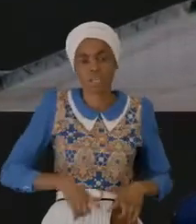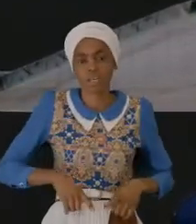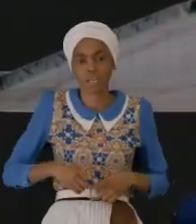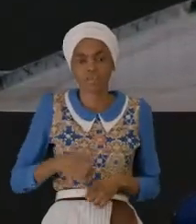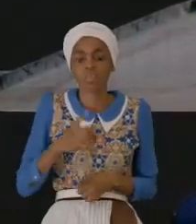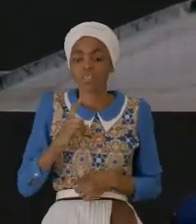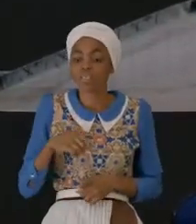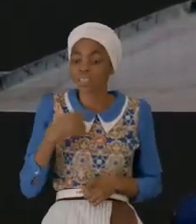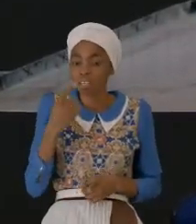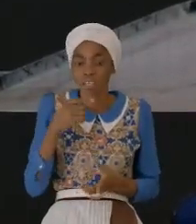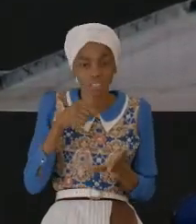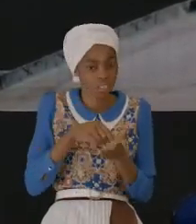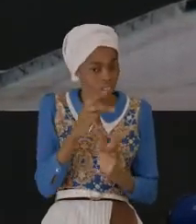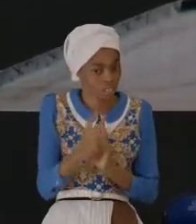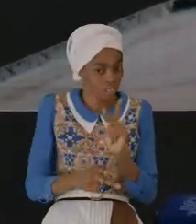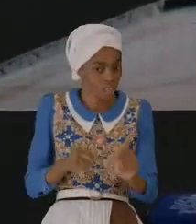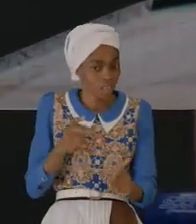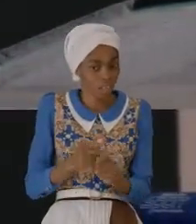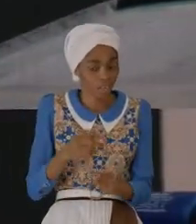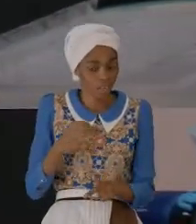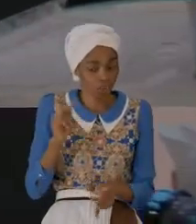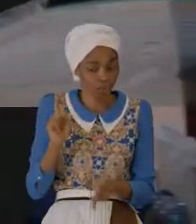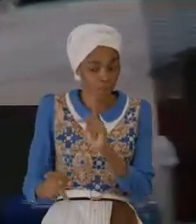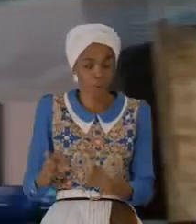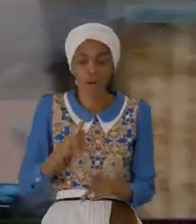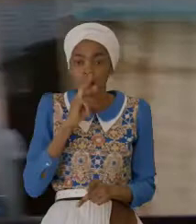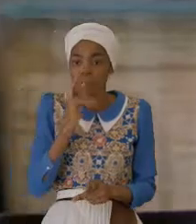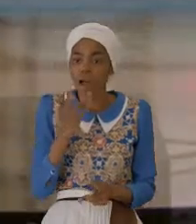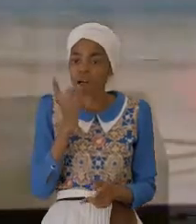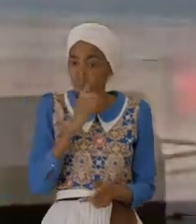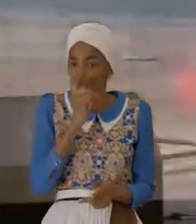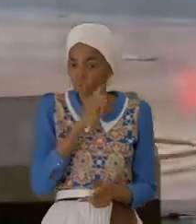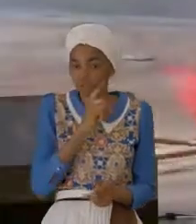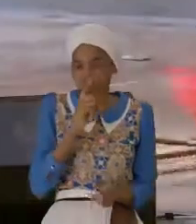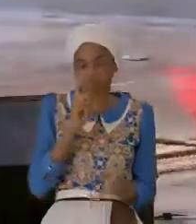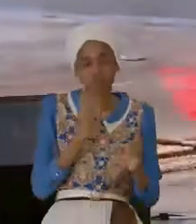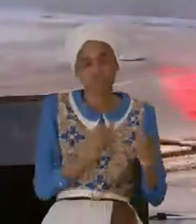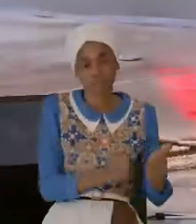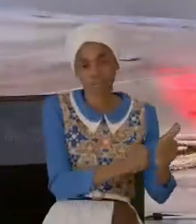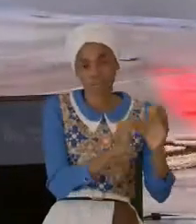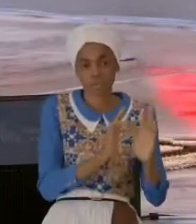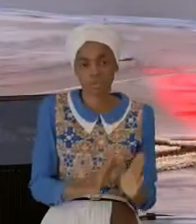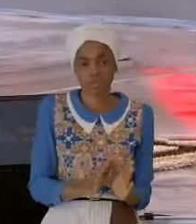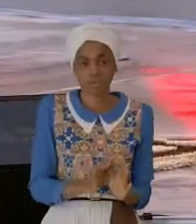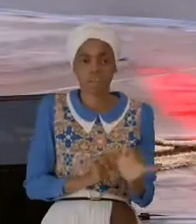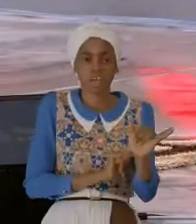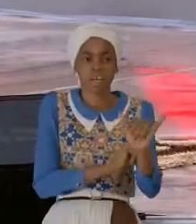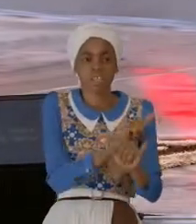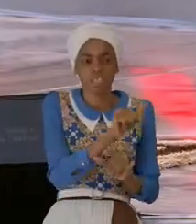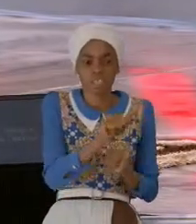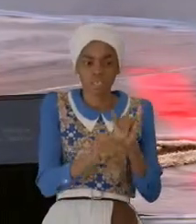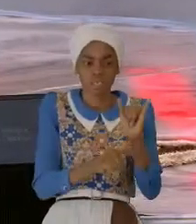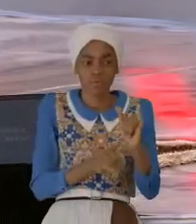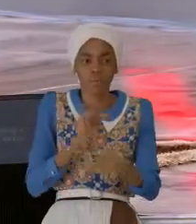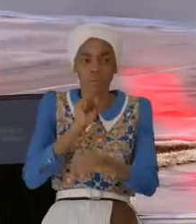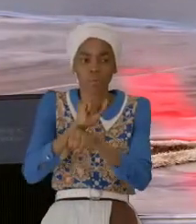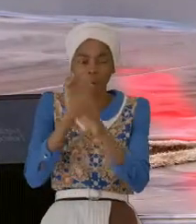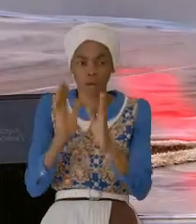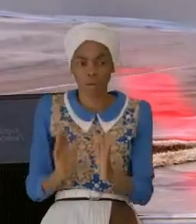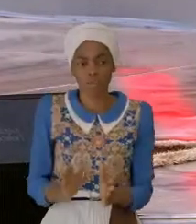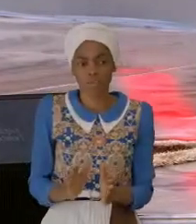such a false Apostles deceitful workers transforming